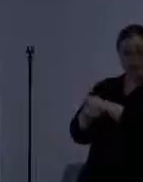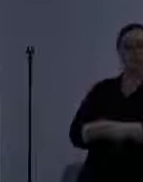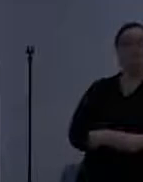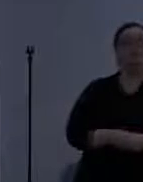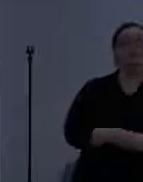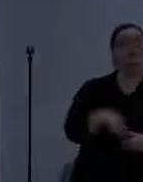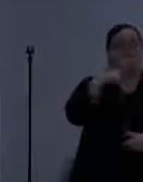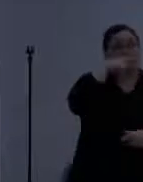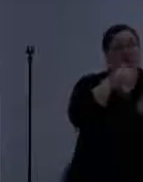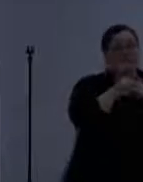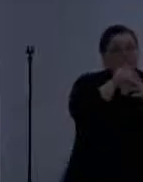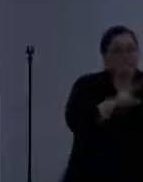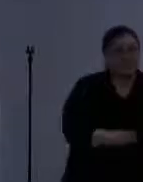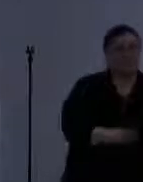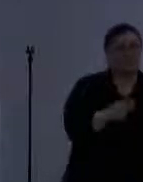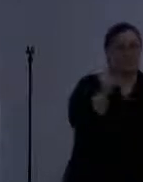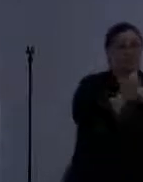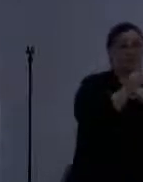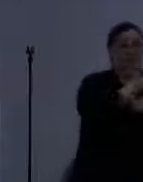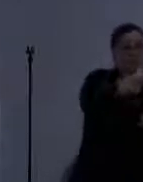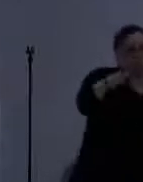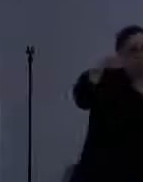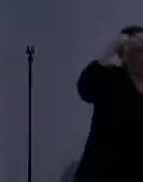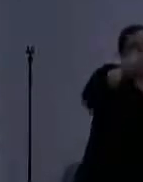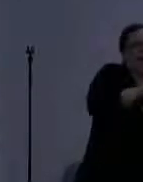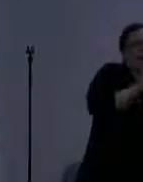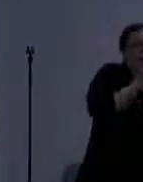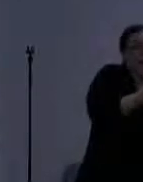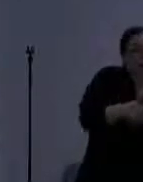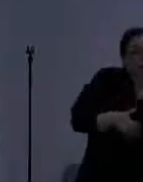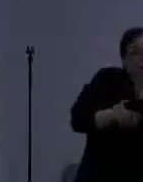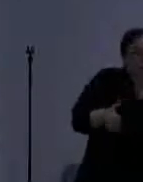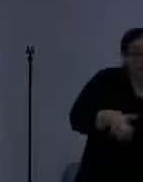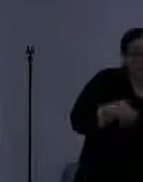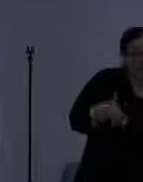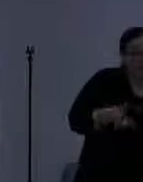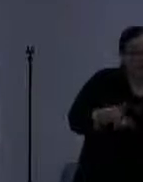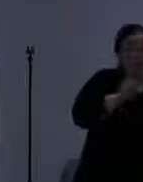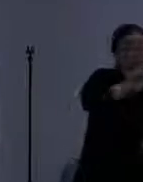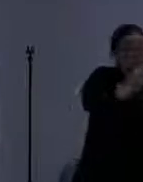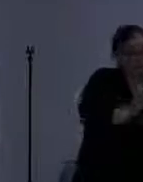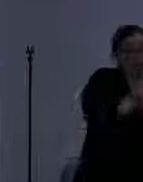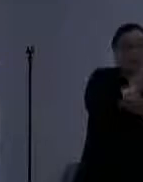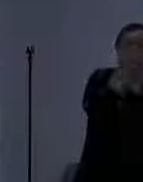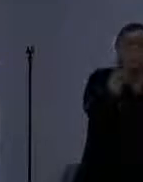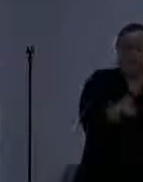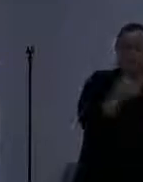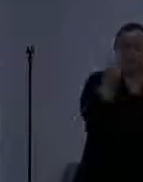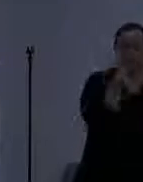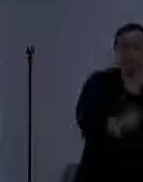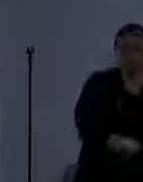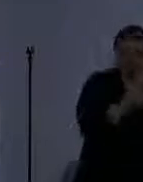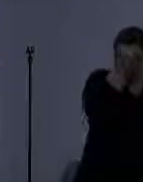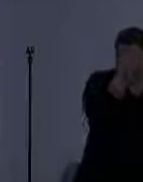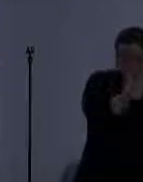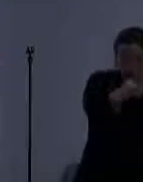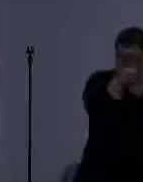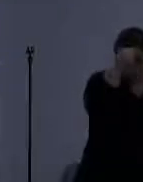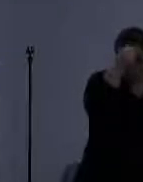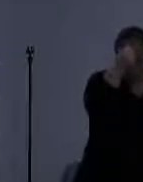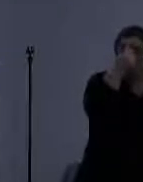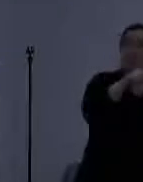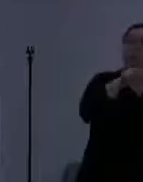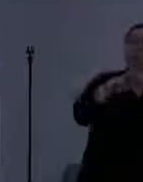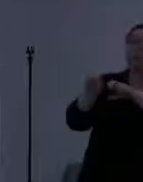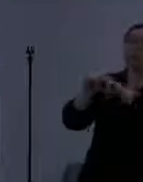engaging with people with disability about how to make complaints and knowing what your rights are under the Code of Conduct.